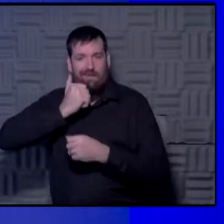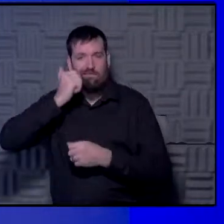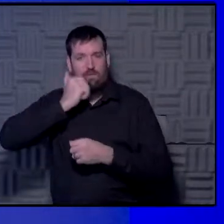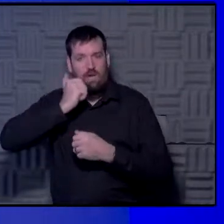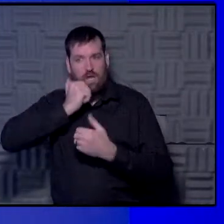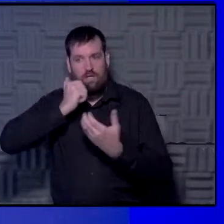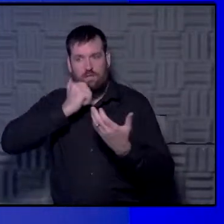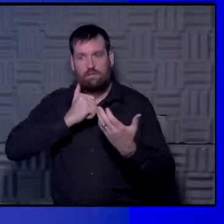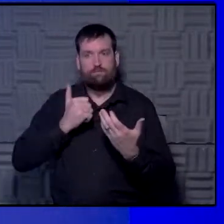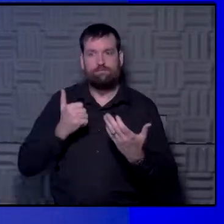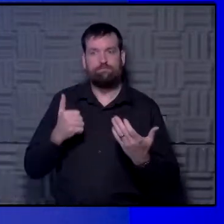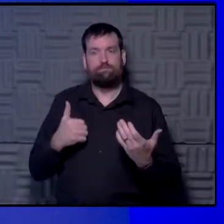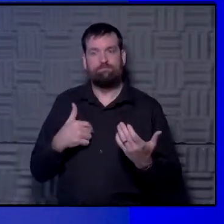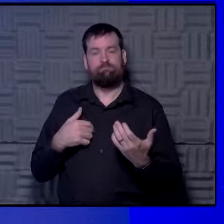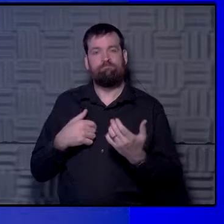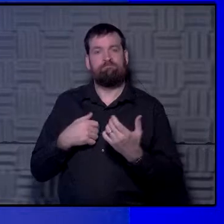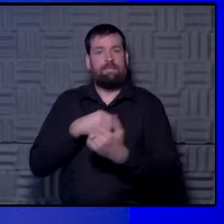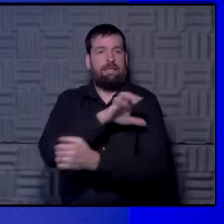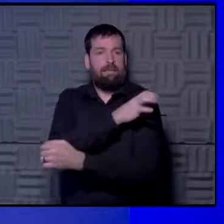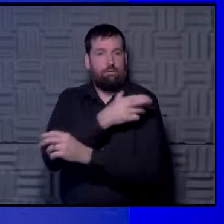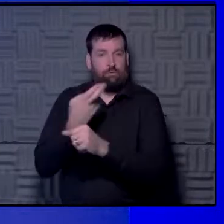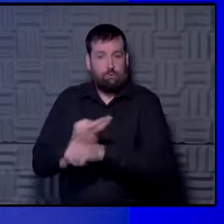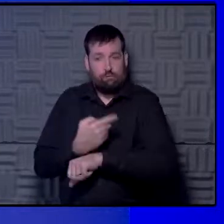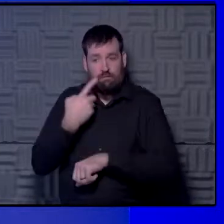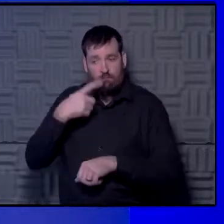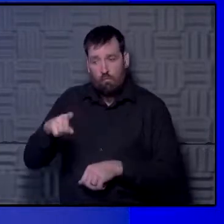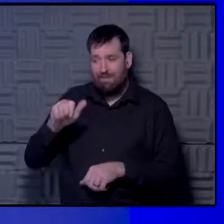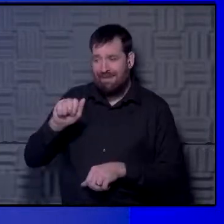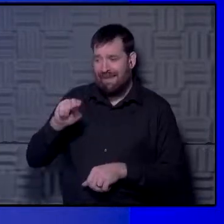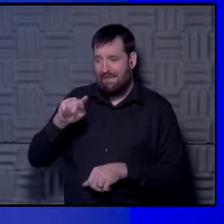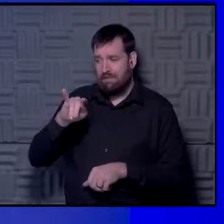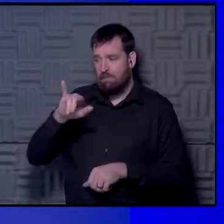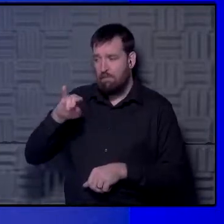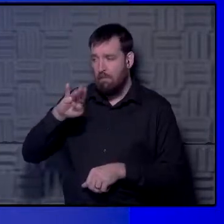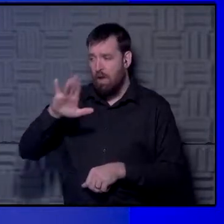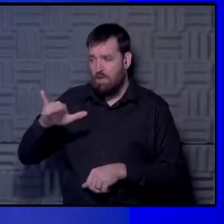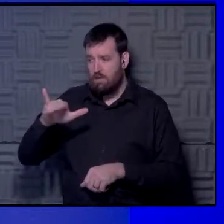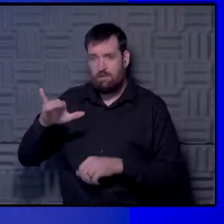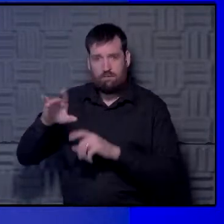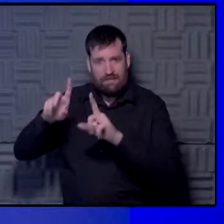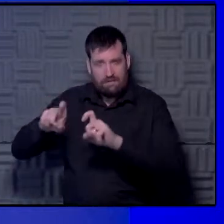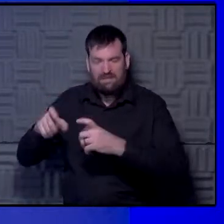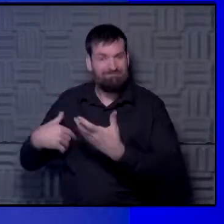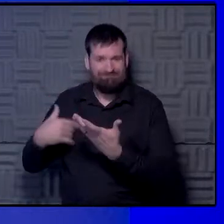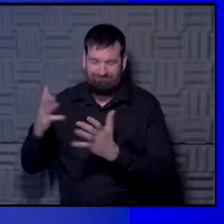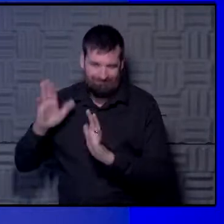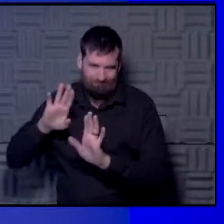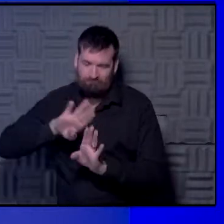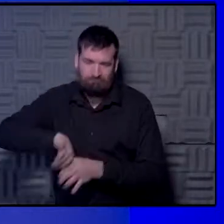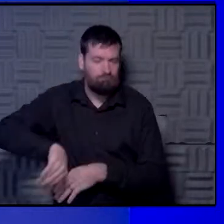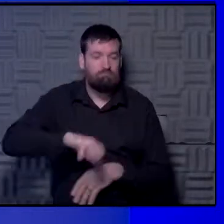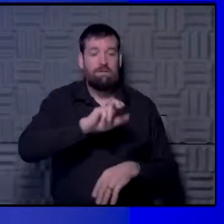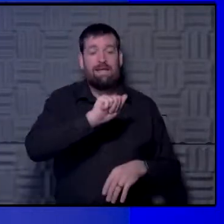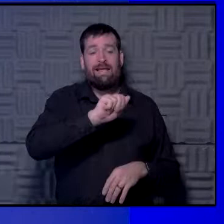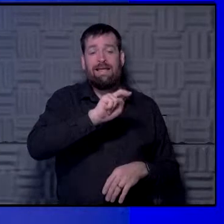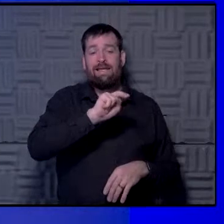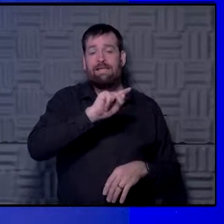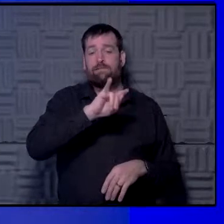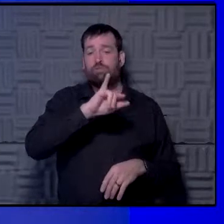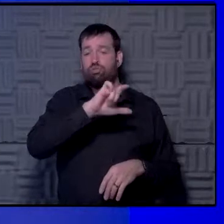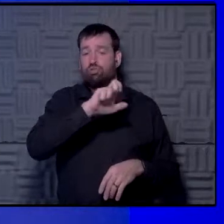clinical use what the use of antibody testing is. Rapid antigen testing, there continues to